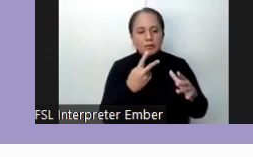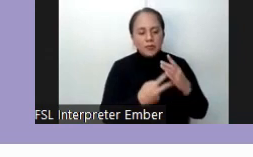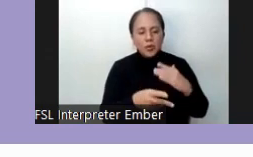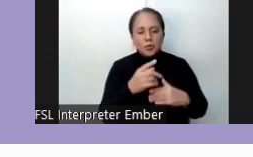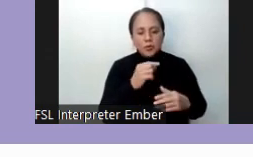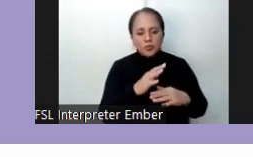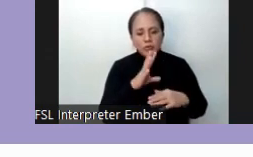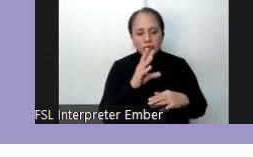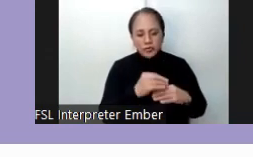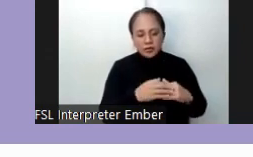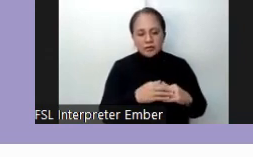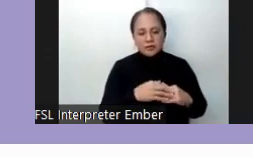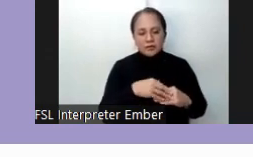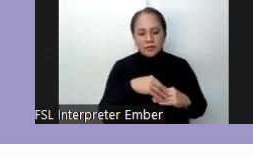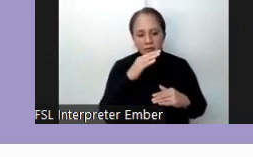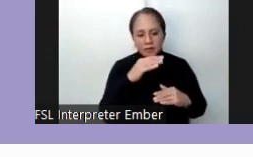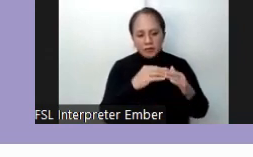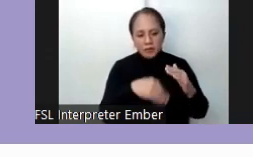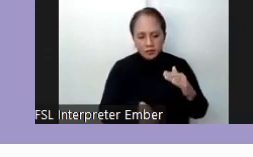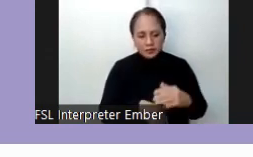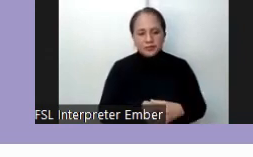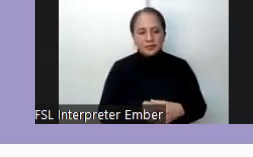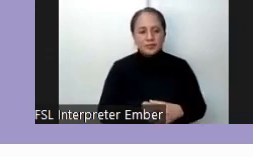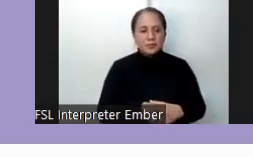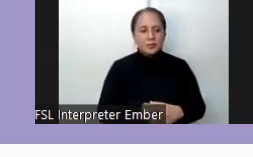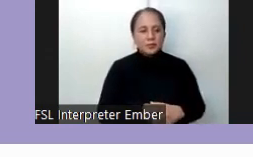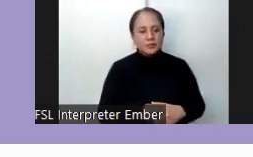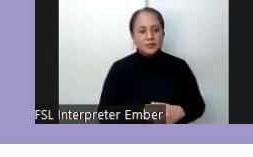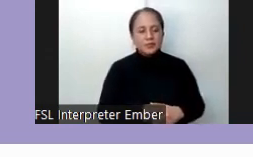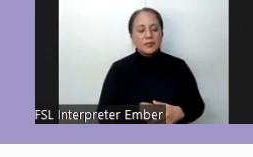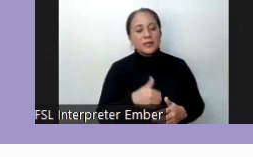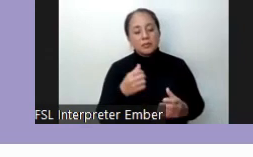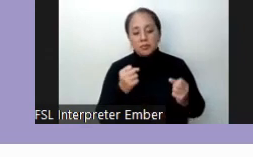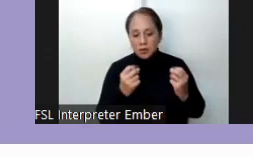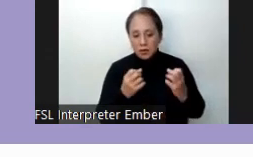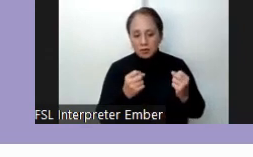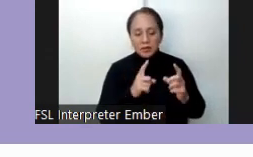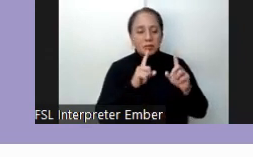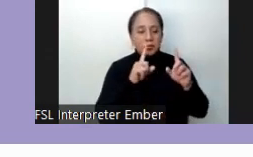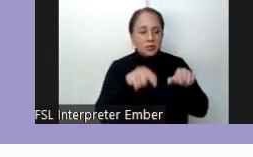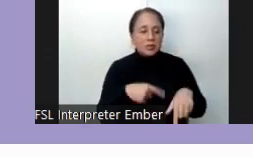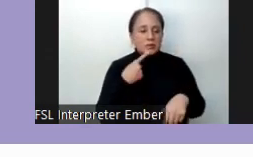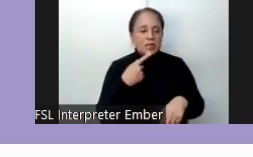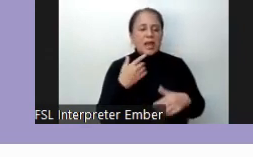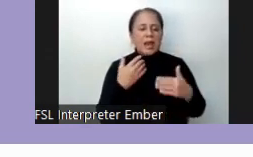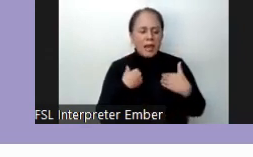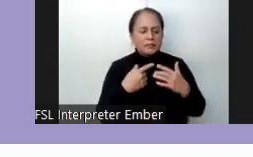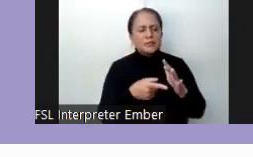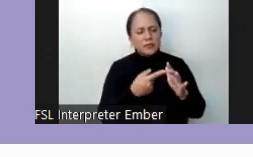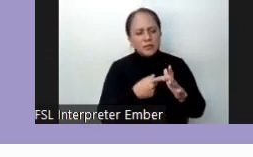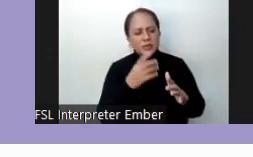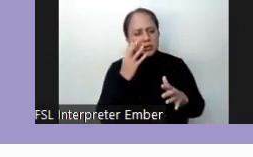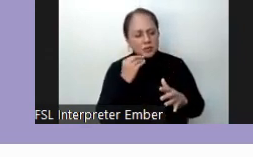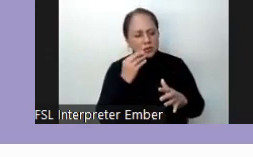scores 50% and below, while the majority of the respondents who said they have sometimes and